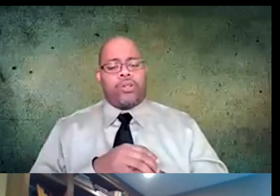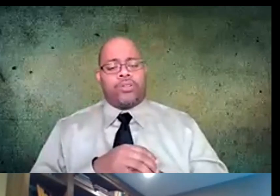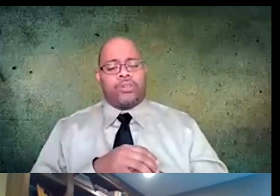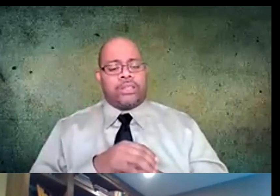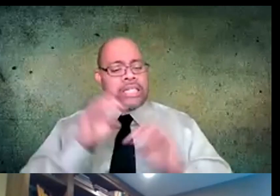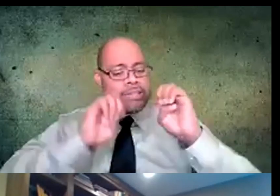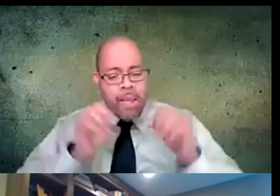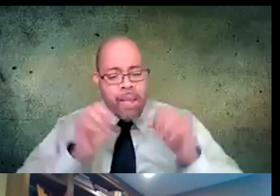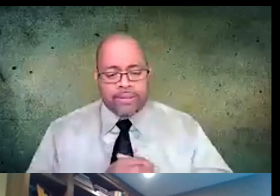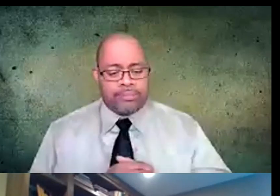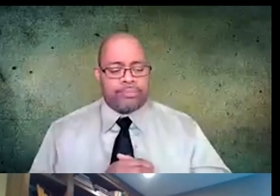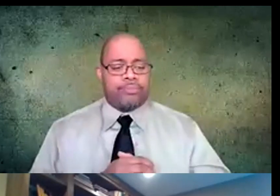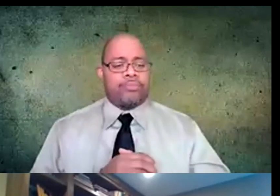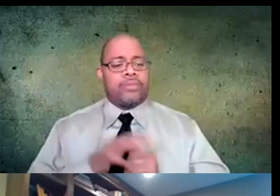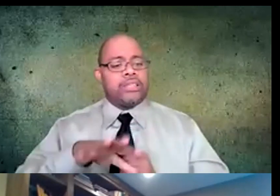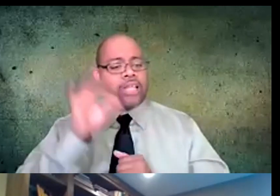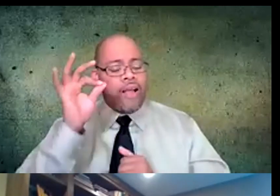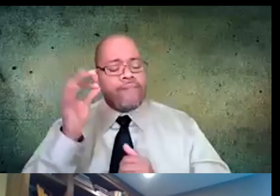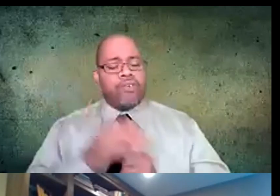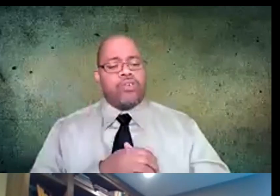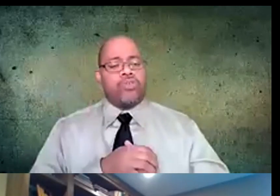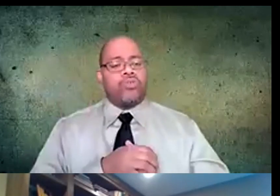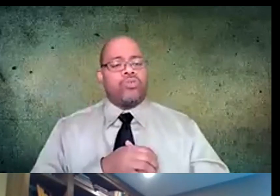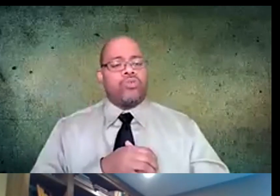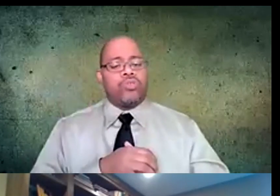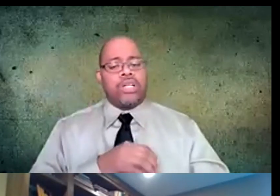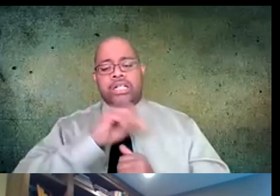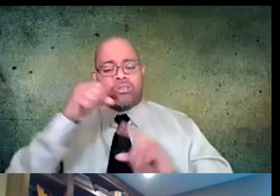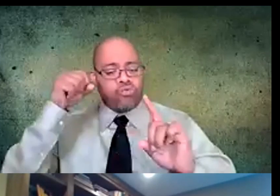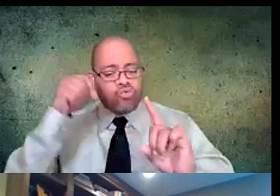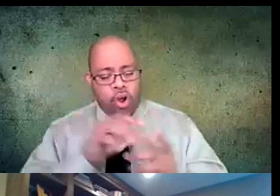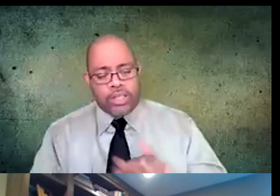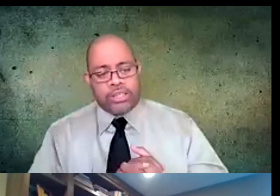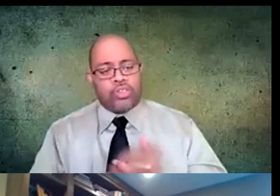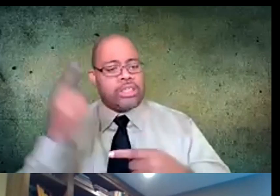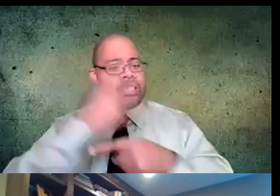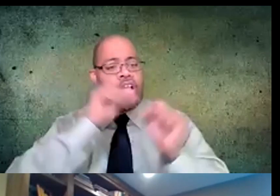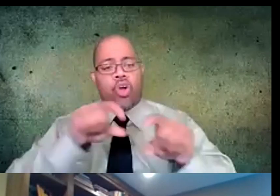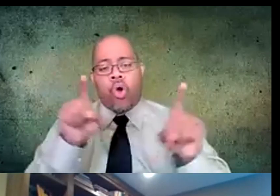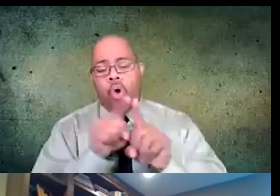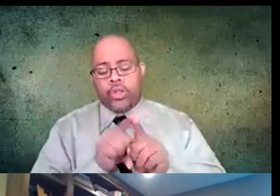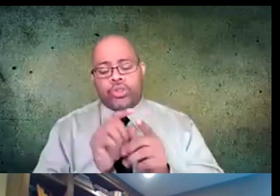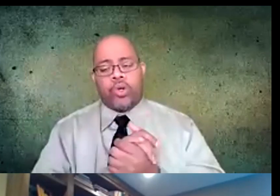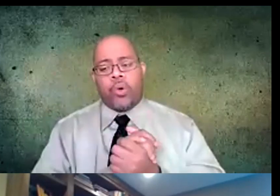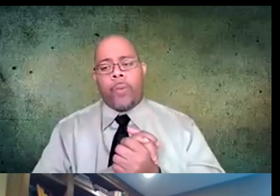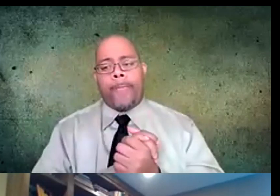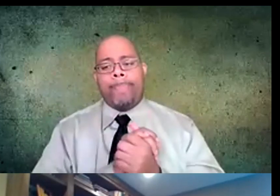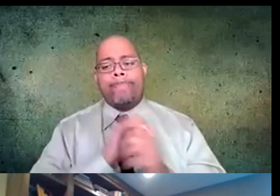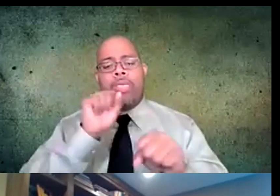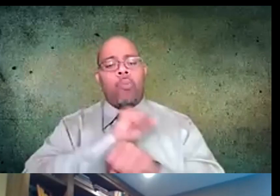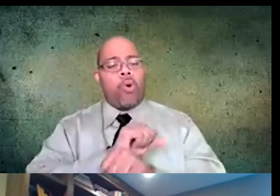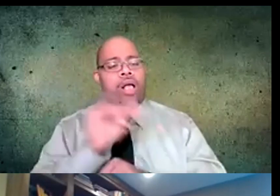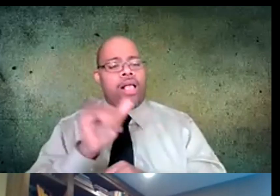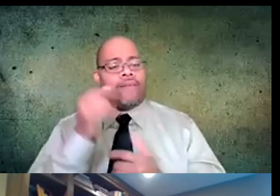experiments, discover a novel target. Your day could also be working with, let's say,